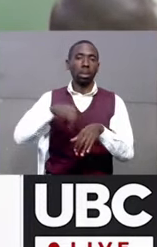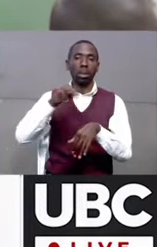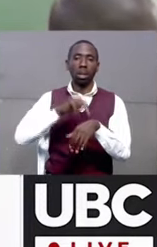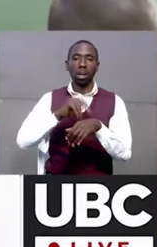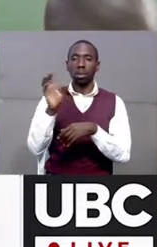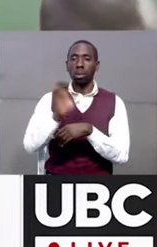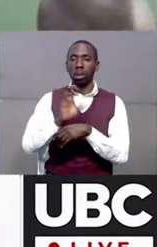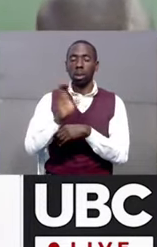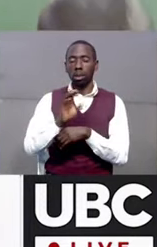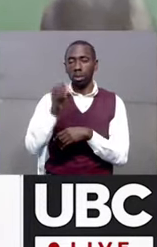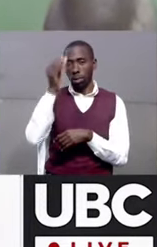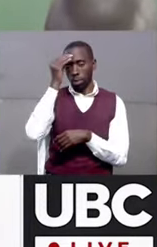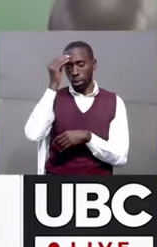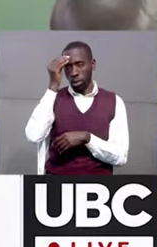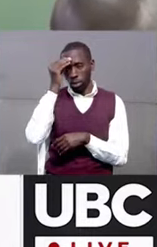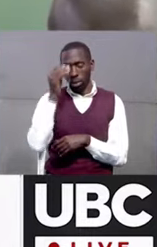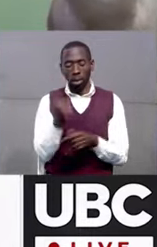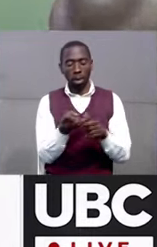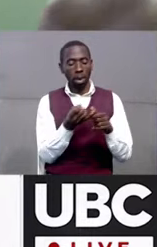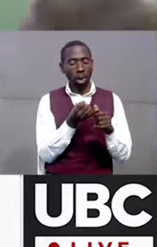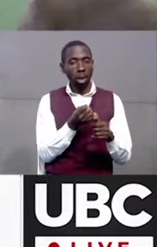Education, vote